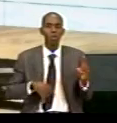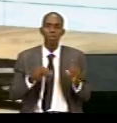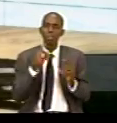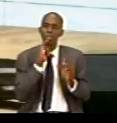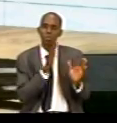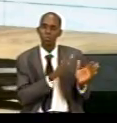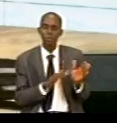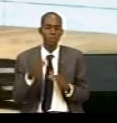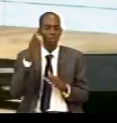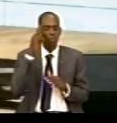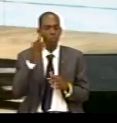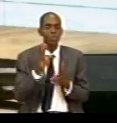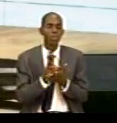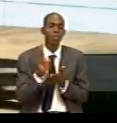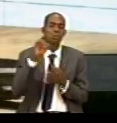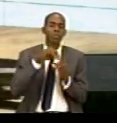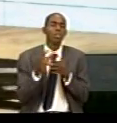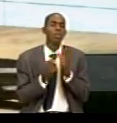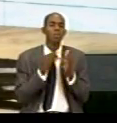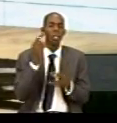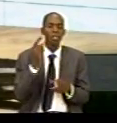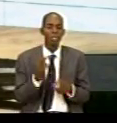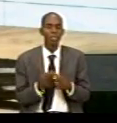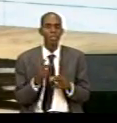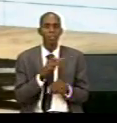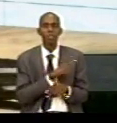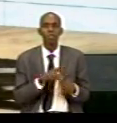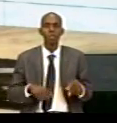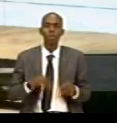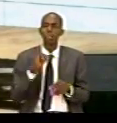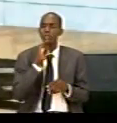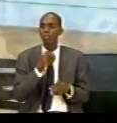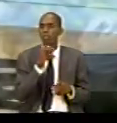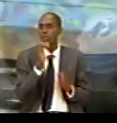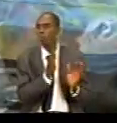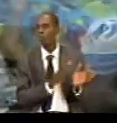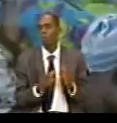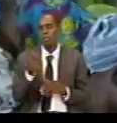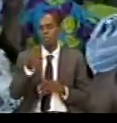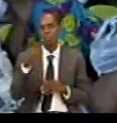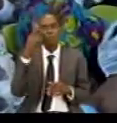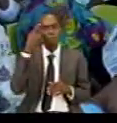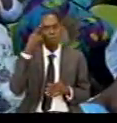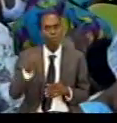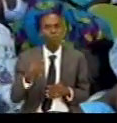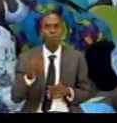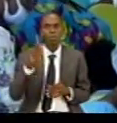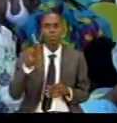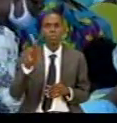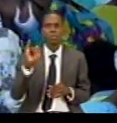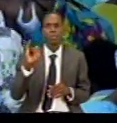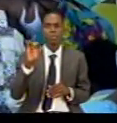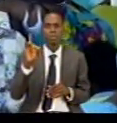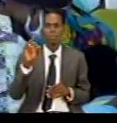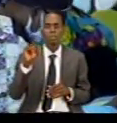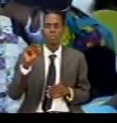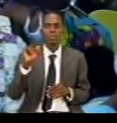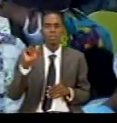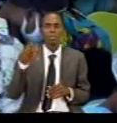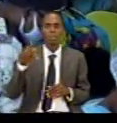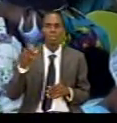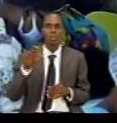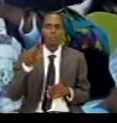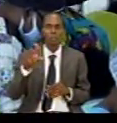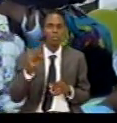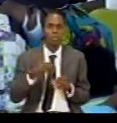not preparing you for kidnappers. I didn't hear the amen of my people. The Lord is not preparing